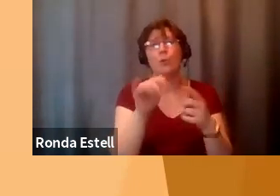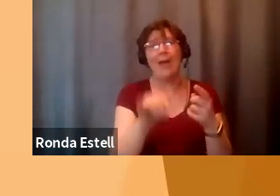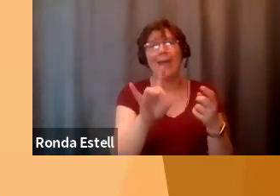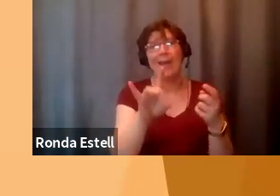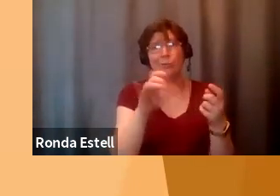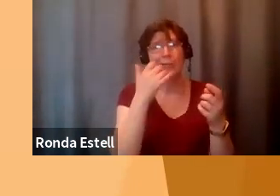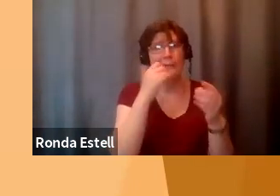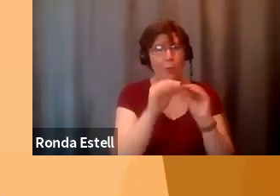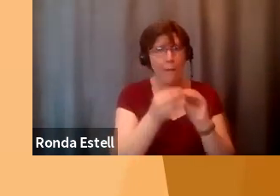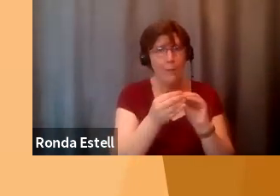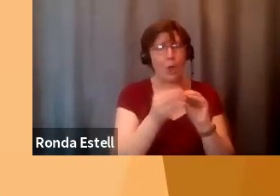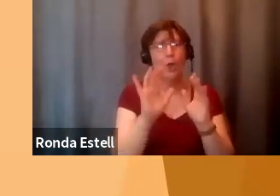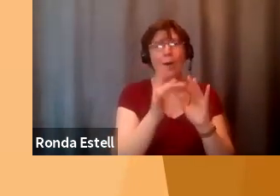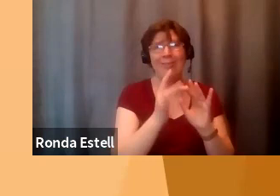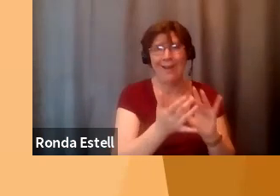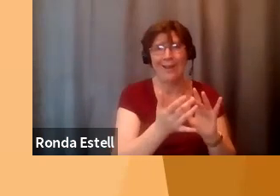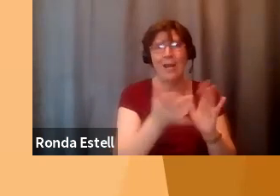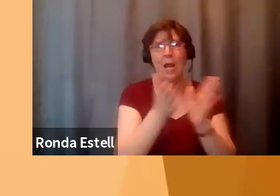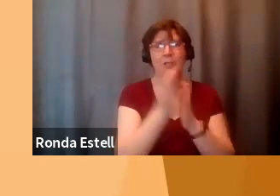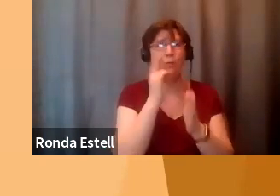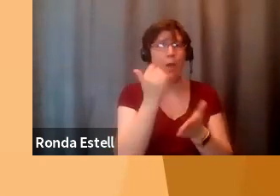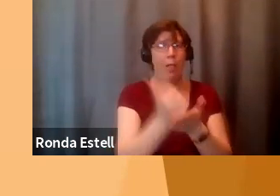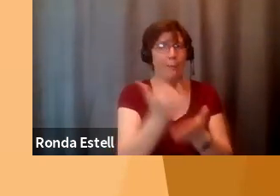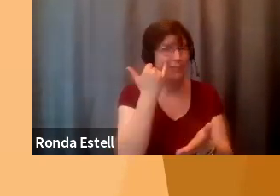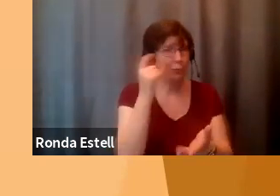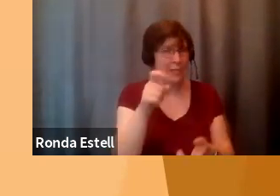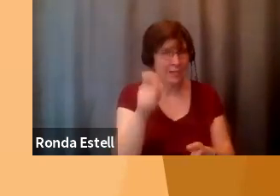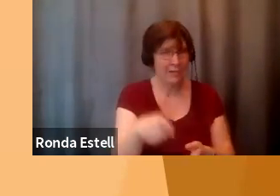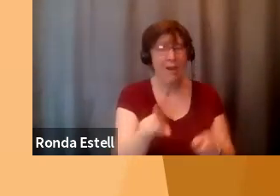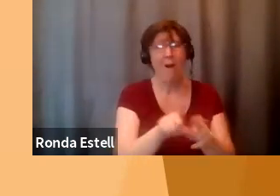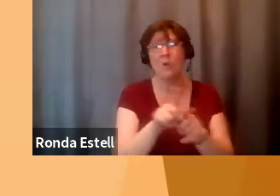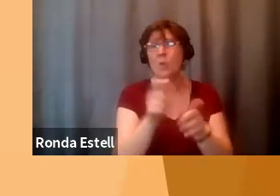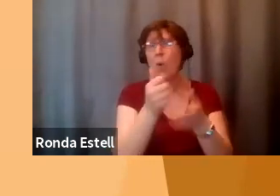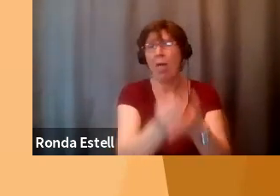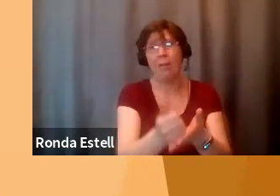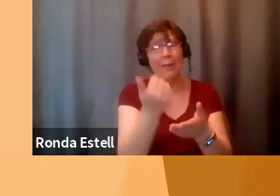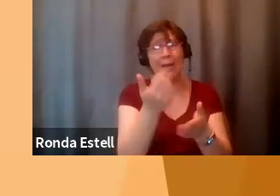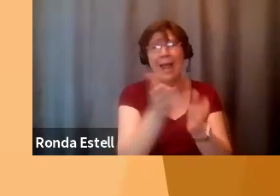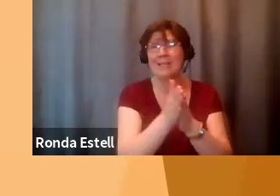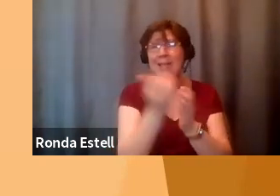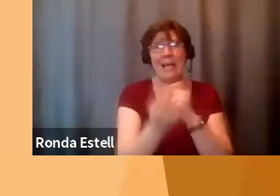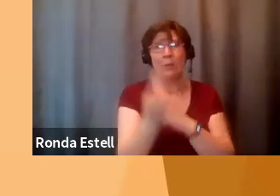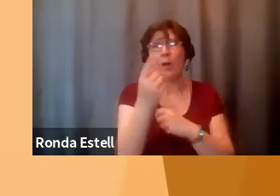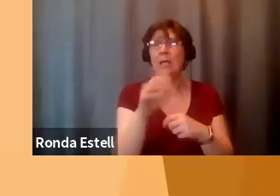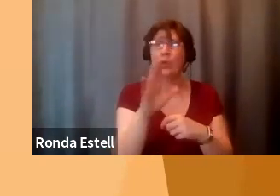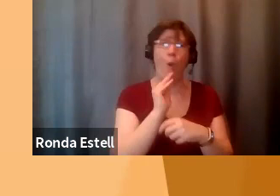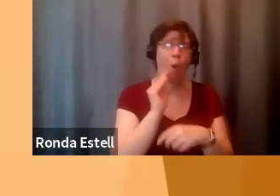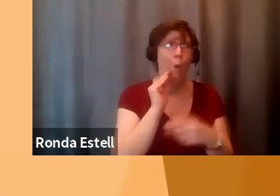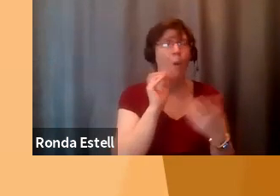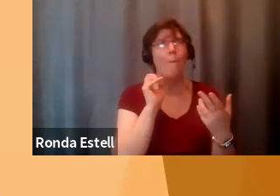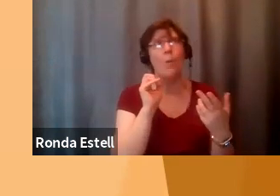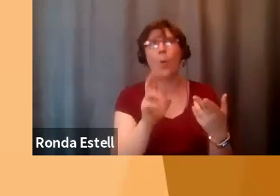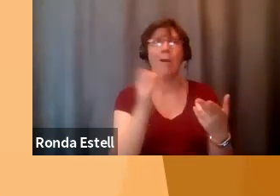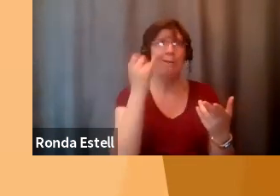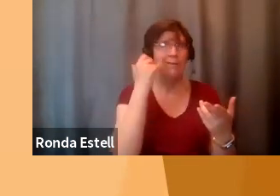you can go online and ask for help if you need it. But you can also help anyone and ask anyone in your home, or if